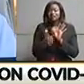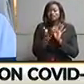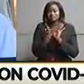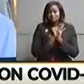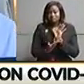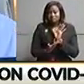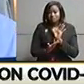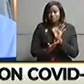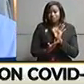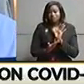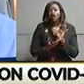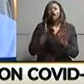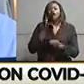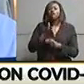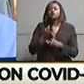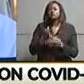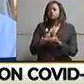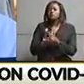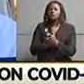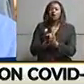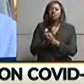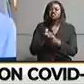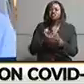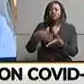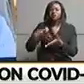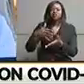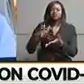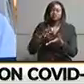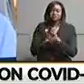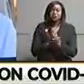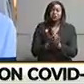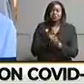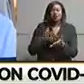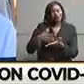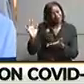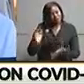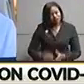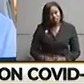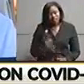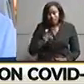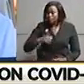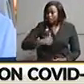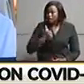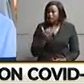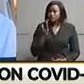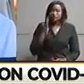until evening when I wash, and they go away. If I don't touch myself